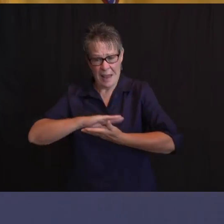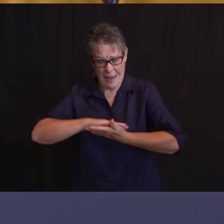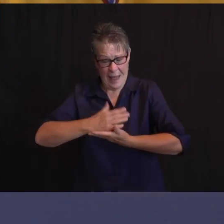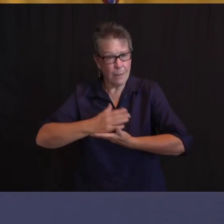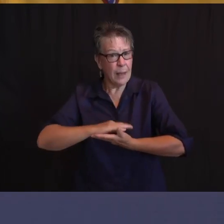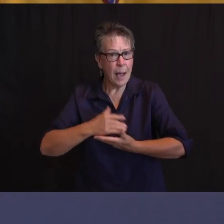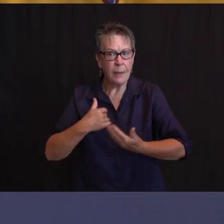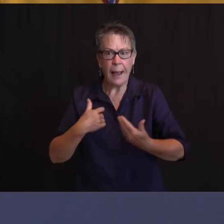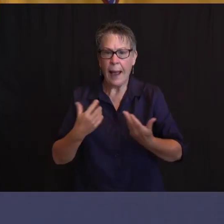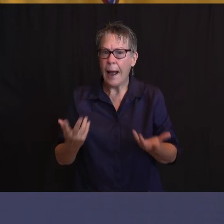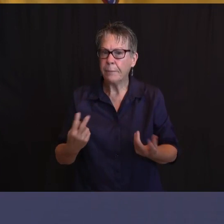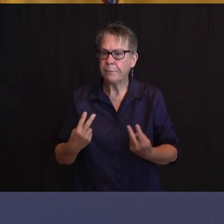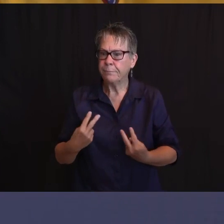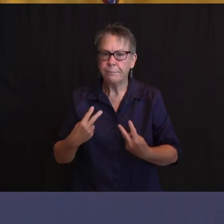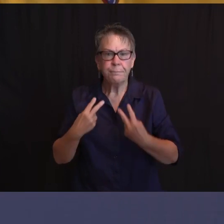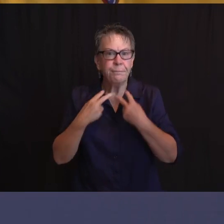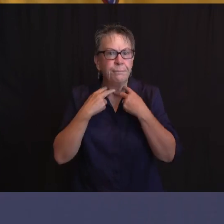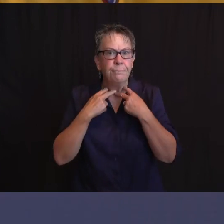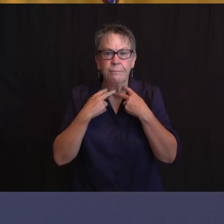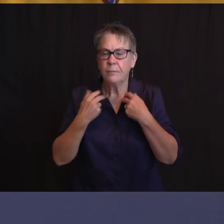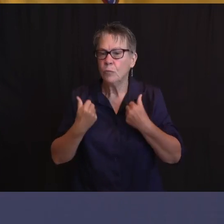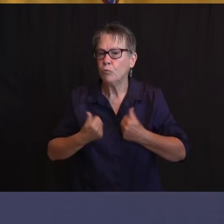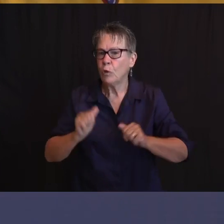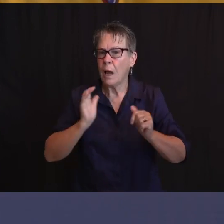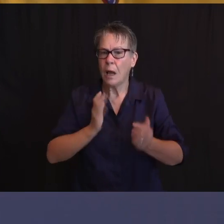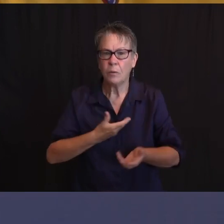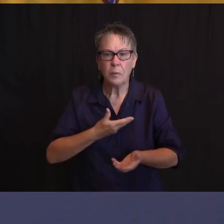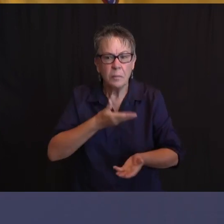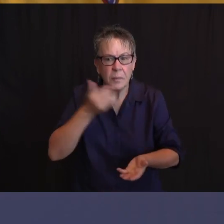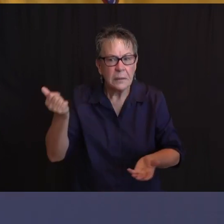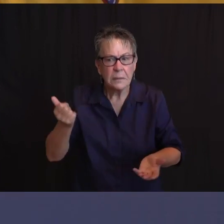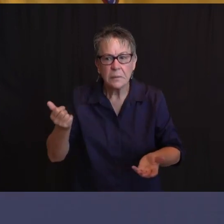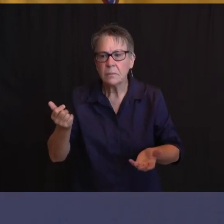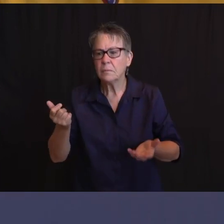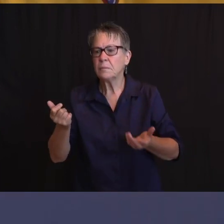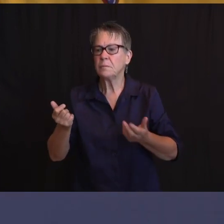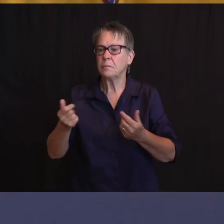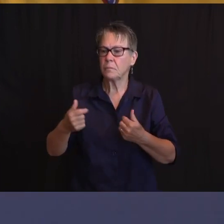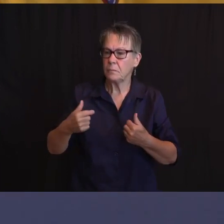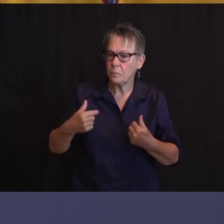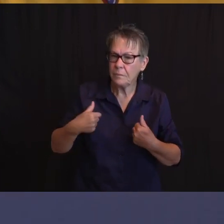Kevin Kell, which was positive, this is not a never-ending